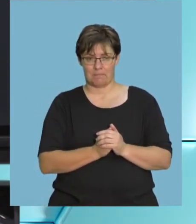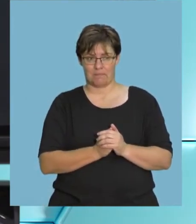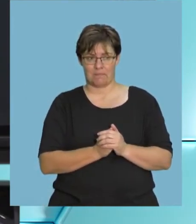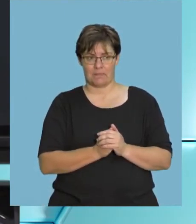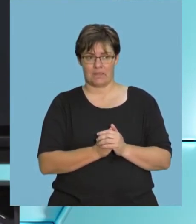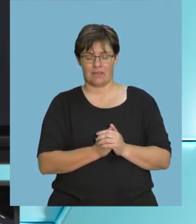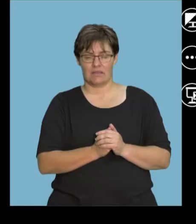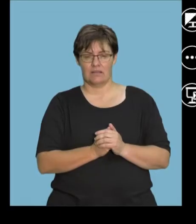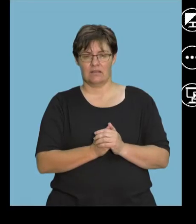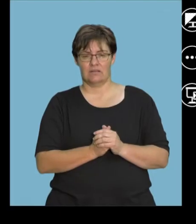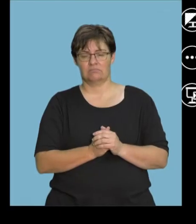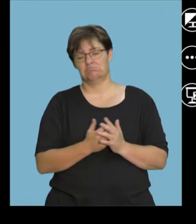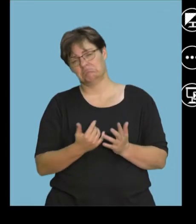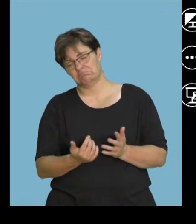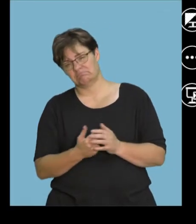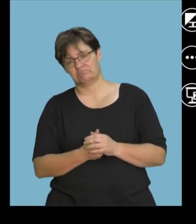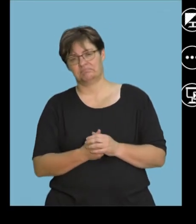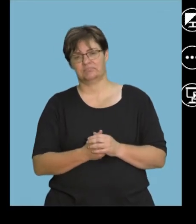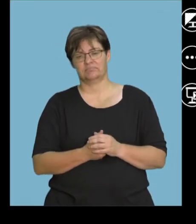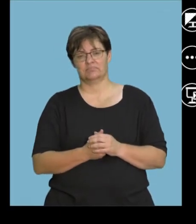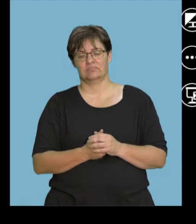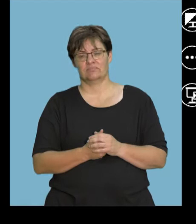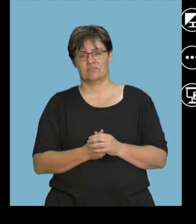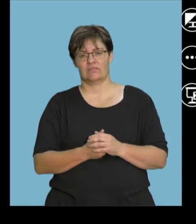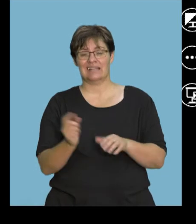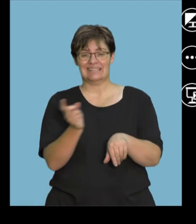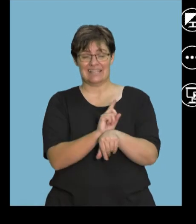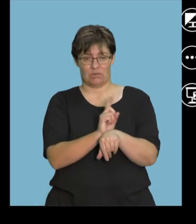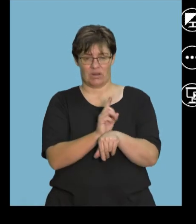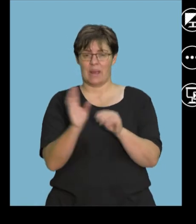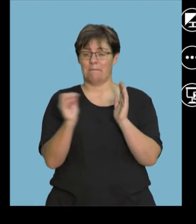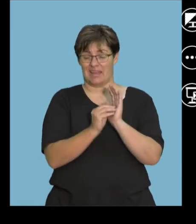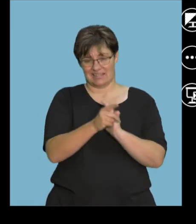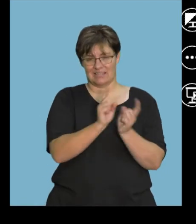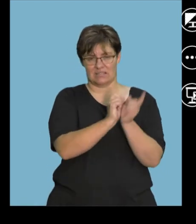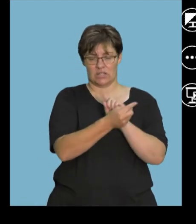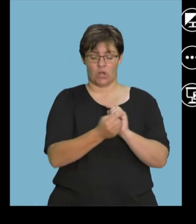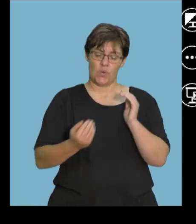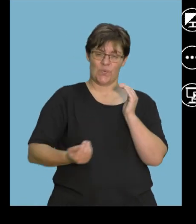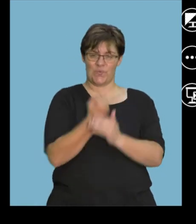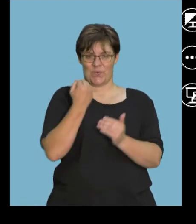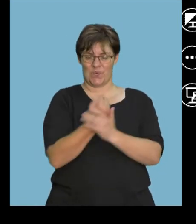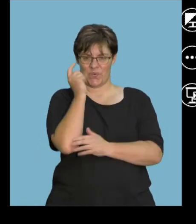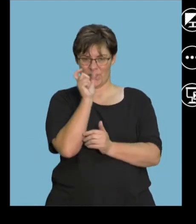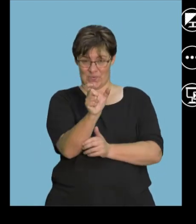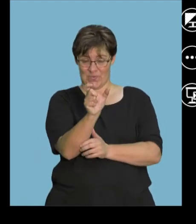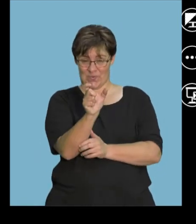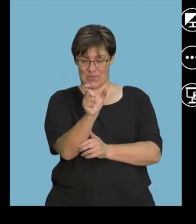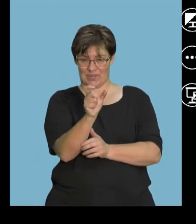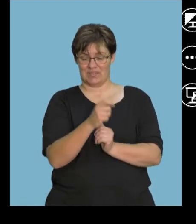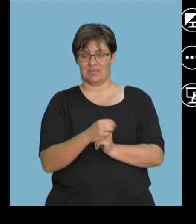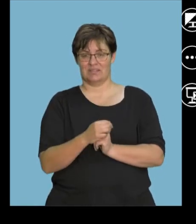okay? Right, so that's the magnetization, right? Now, we call them the temporary magnets. So the new